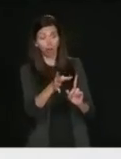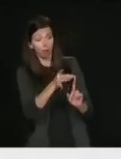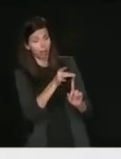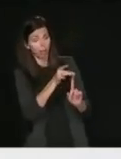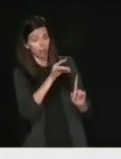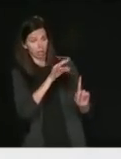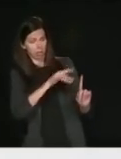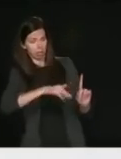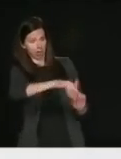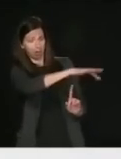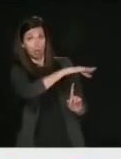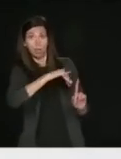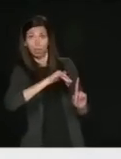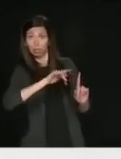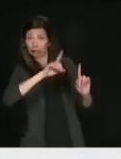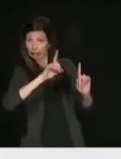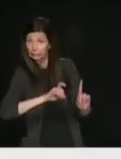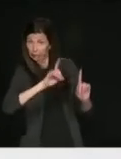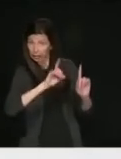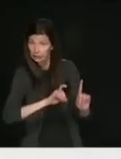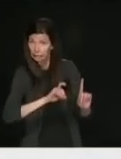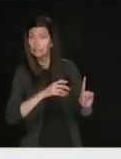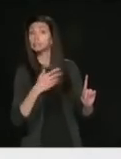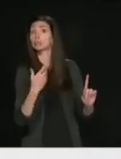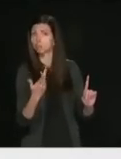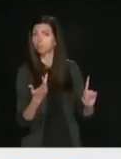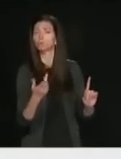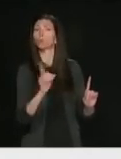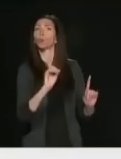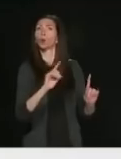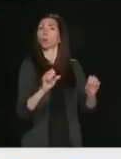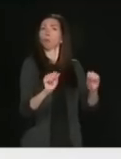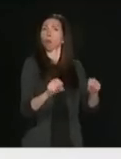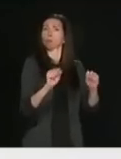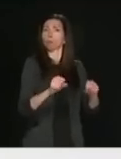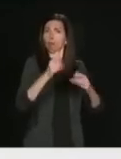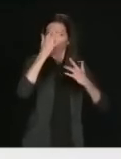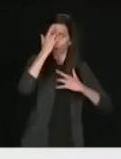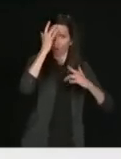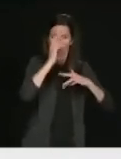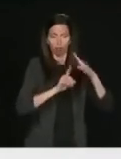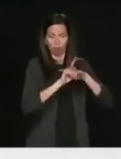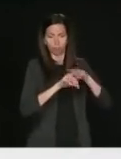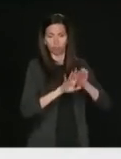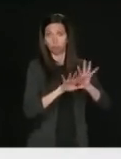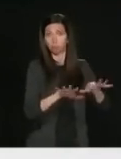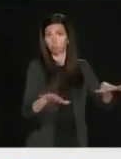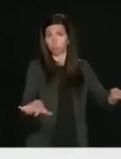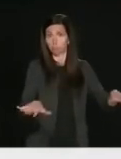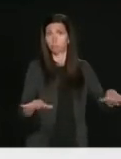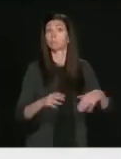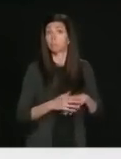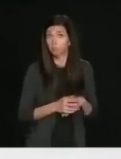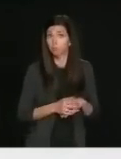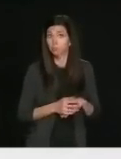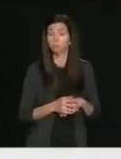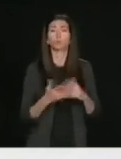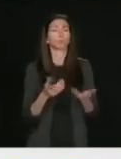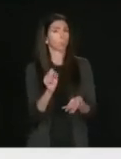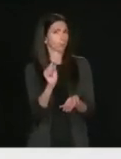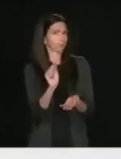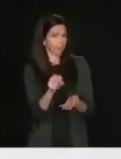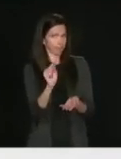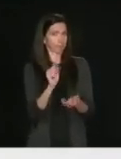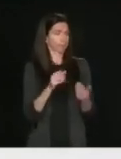testing and to see who could have been infected. So we've offered to grow the capacity across